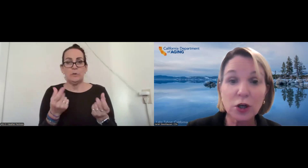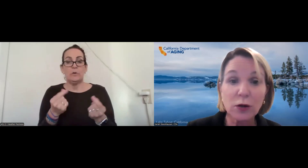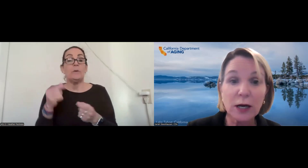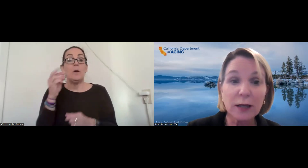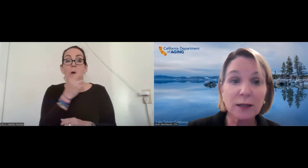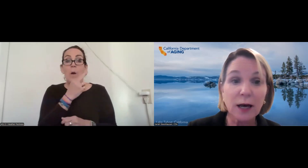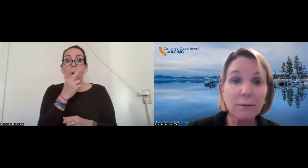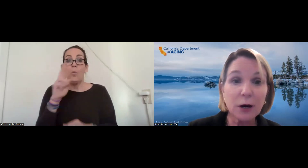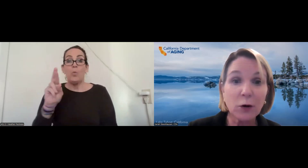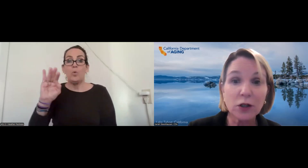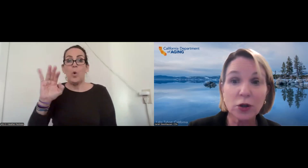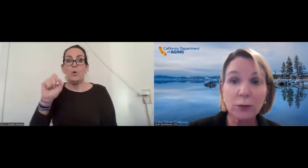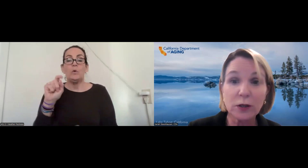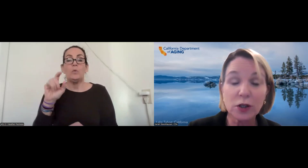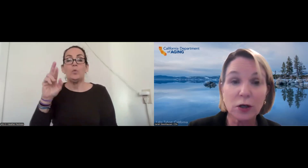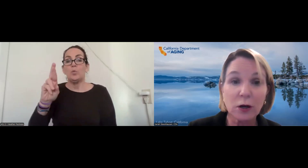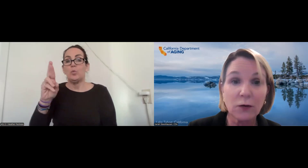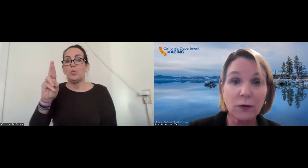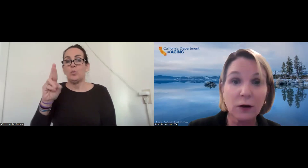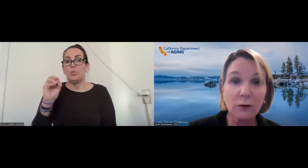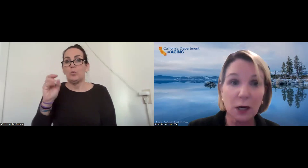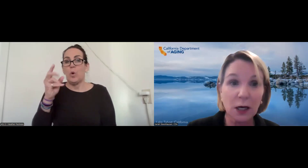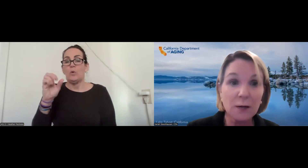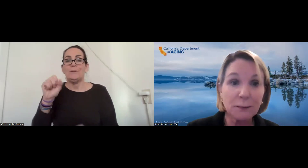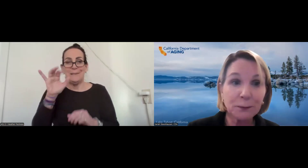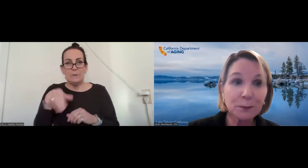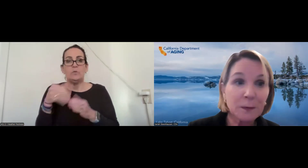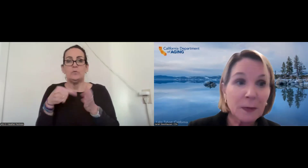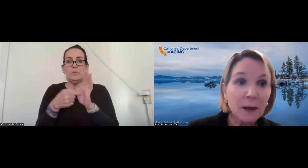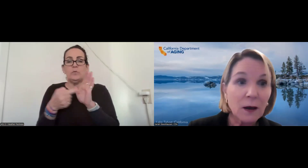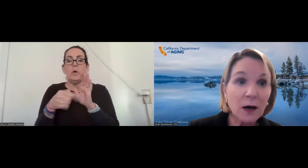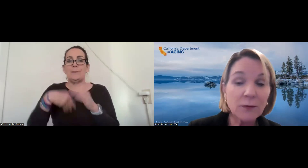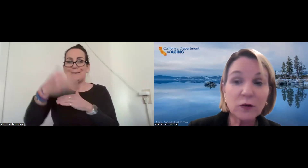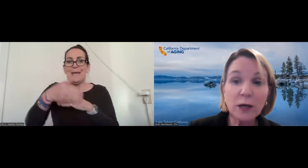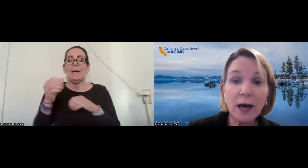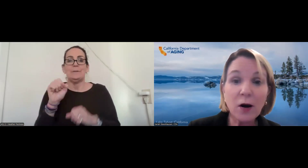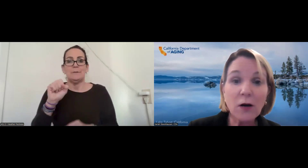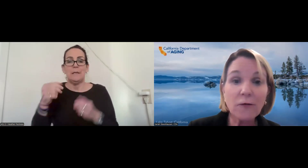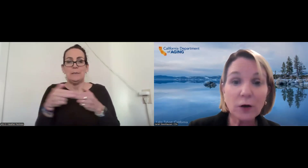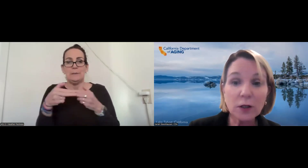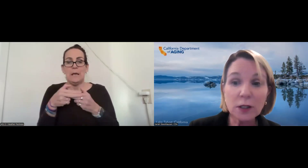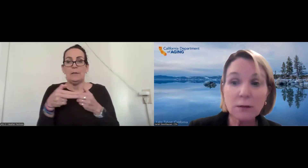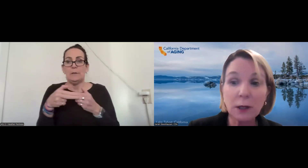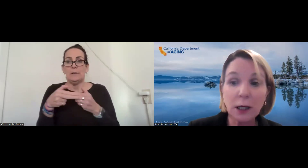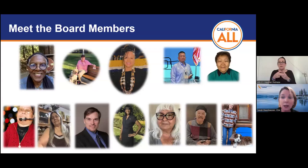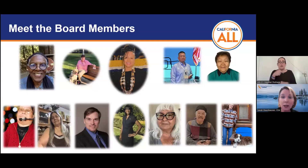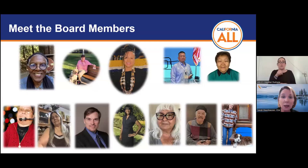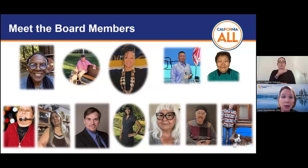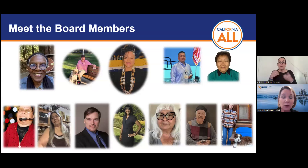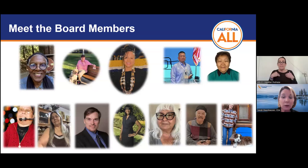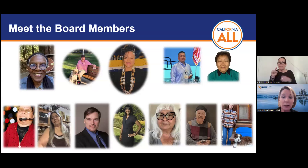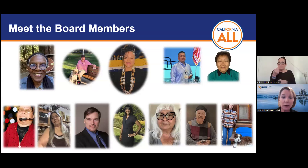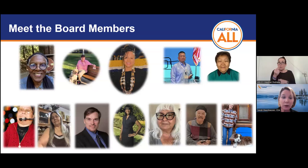could show the next slide, I want to show a picture of the committee. So we had our first